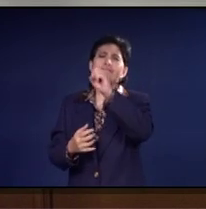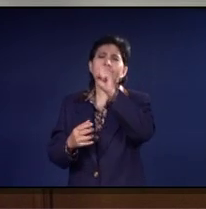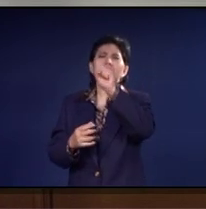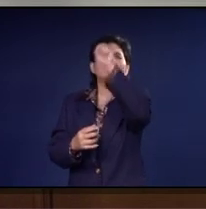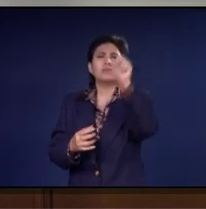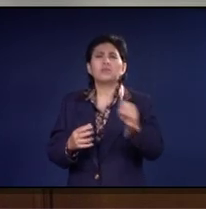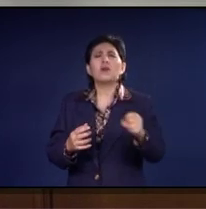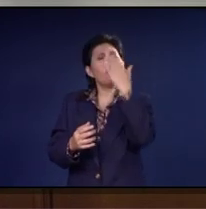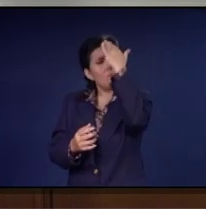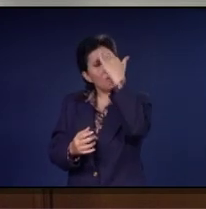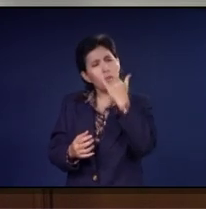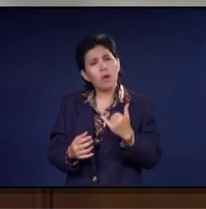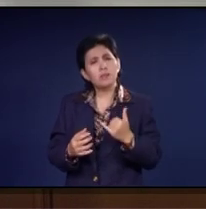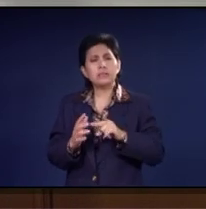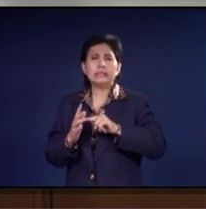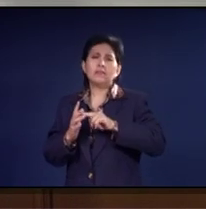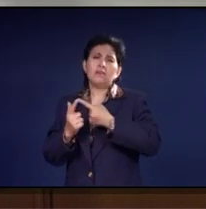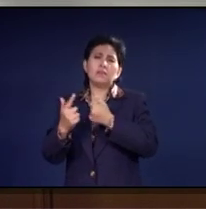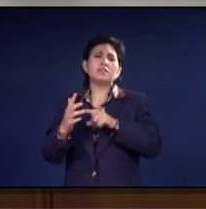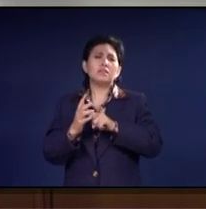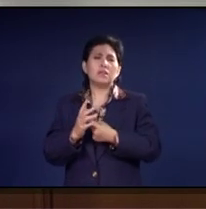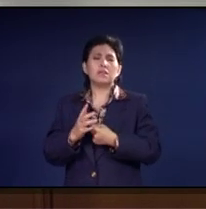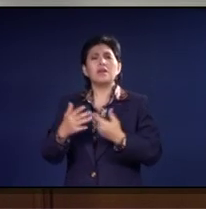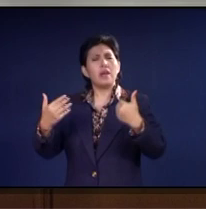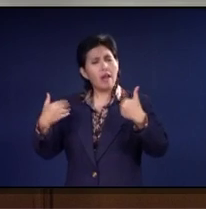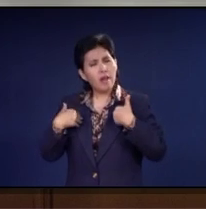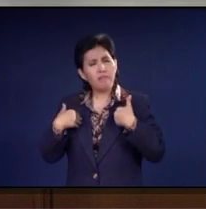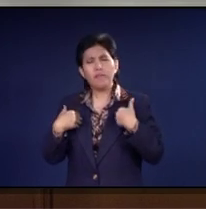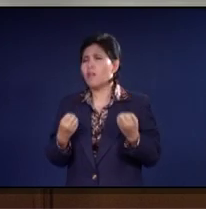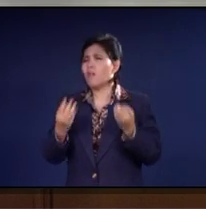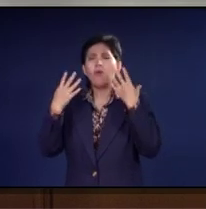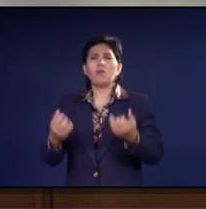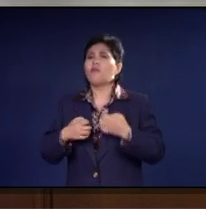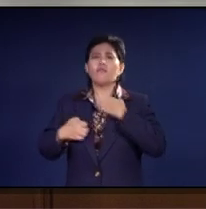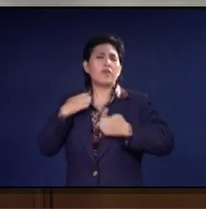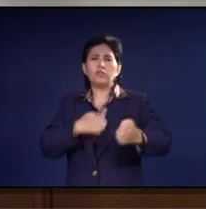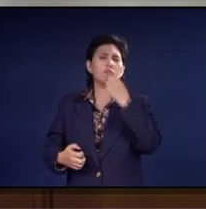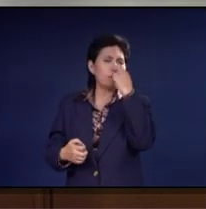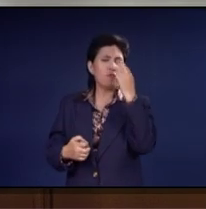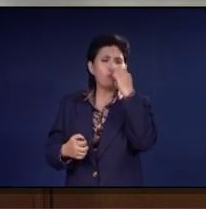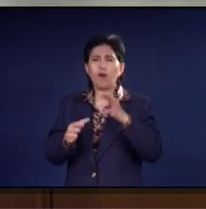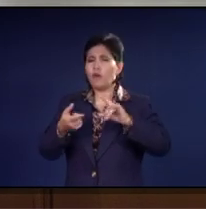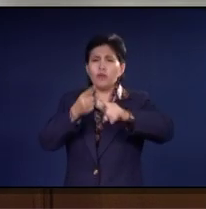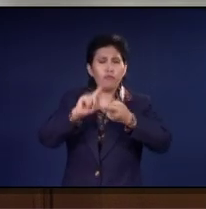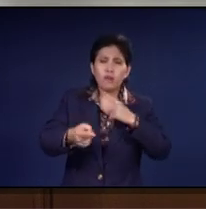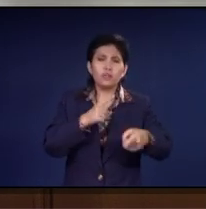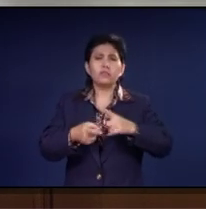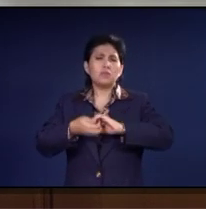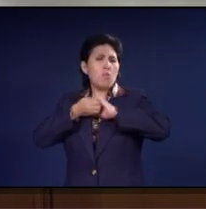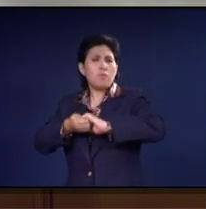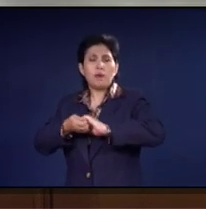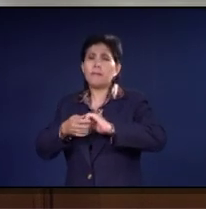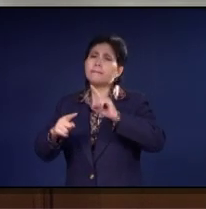was, why at the start they were having so much fun, it was a bonding friendship, but why at